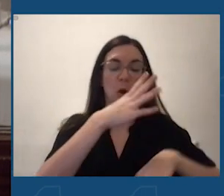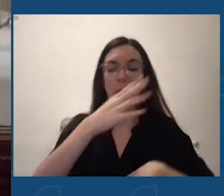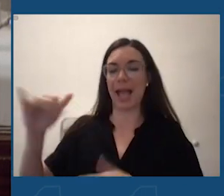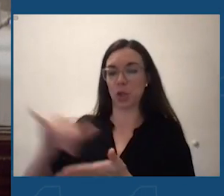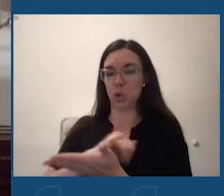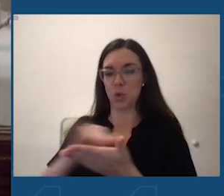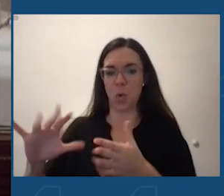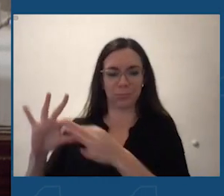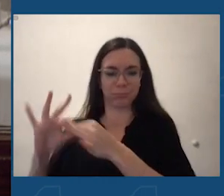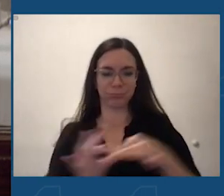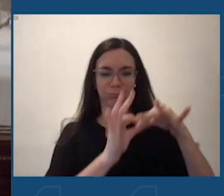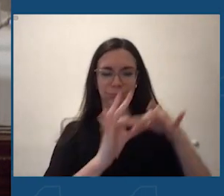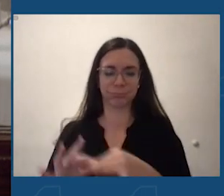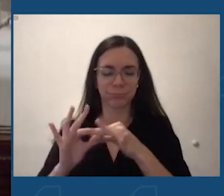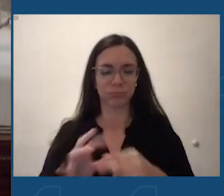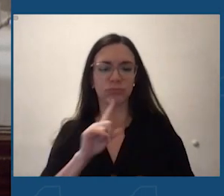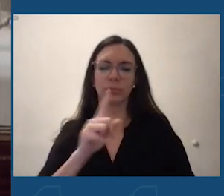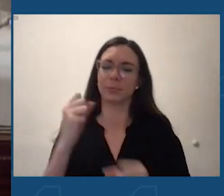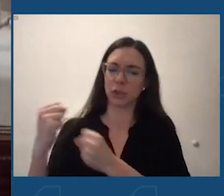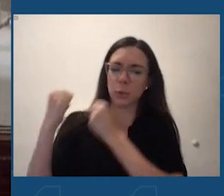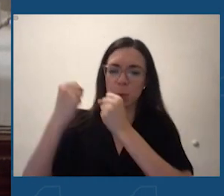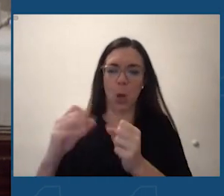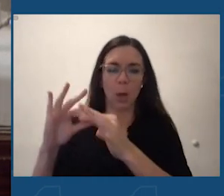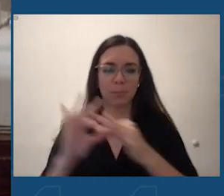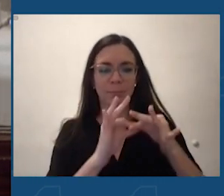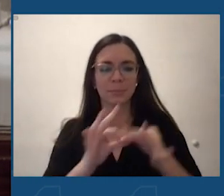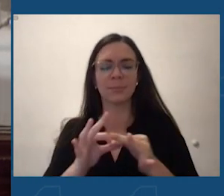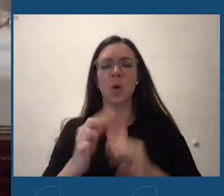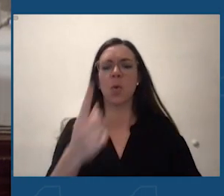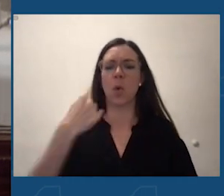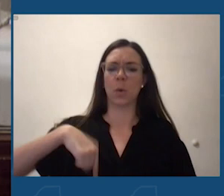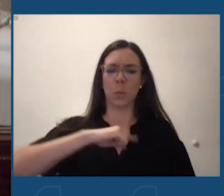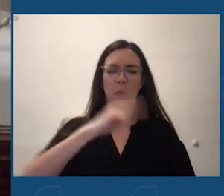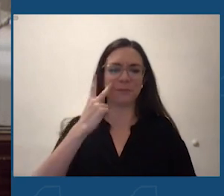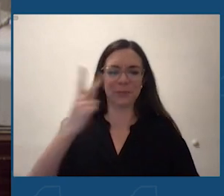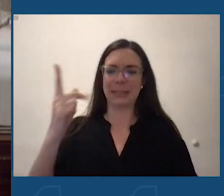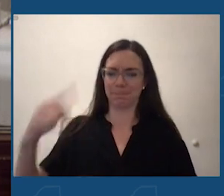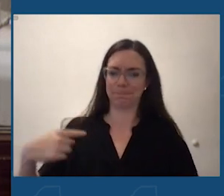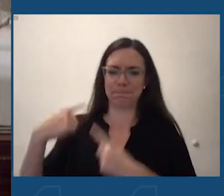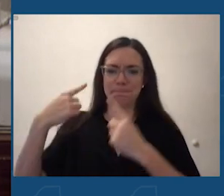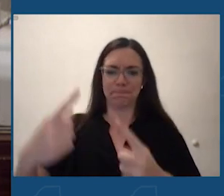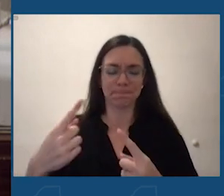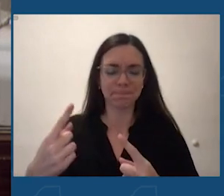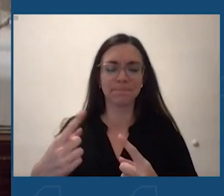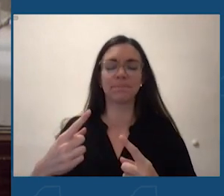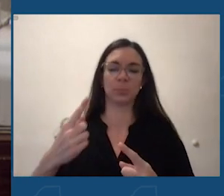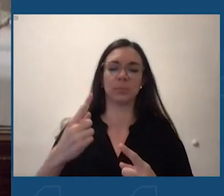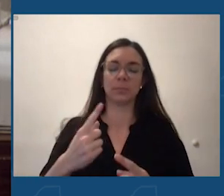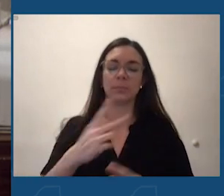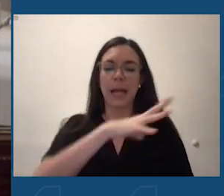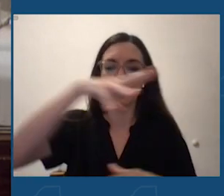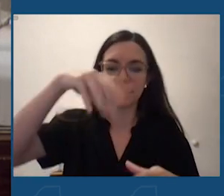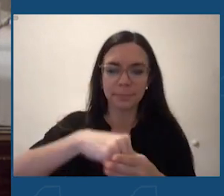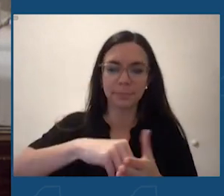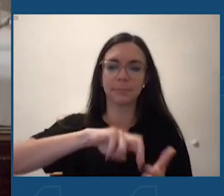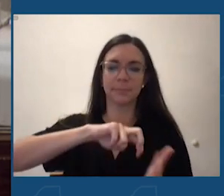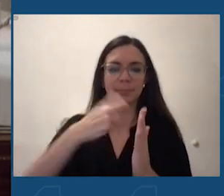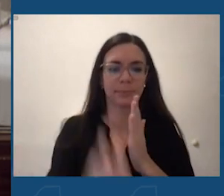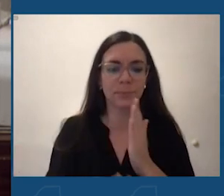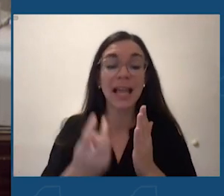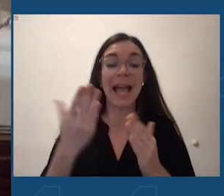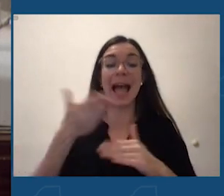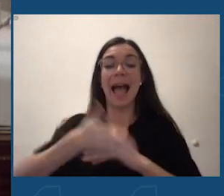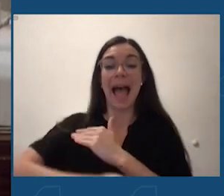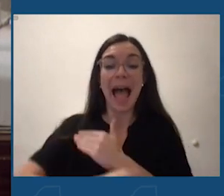is extraordinarily strong. One that we have seen jump into effect when it comes to reconstructions after the Hurricane